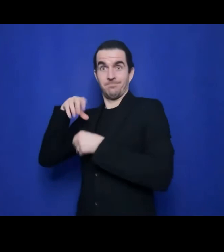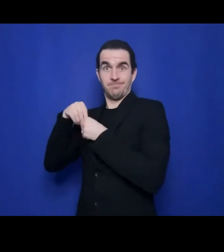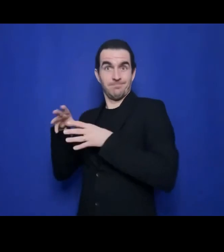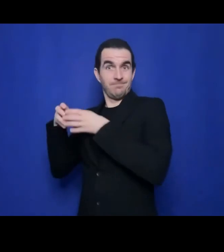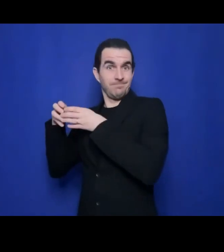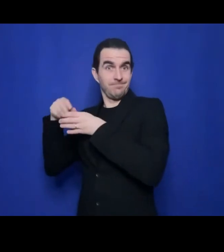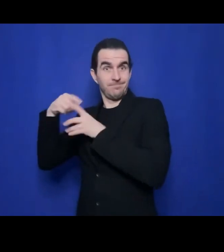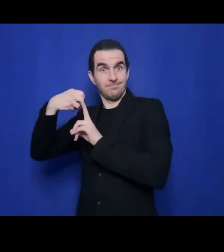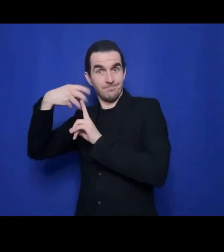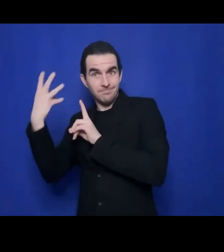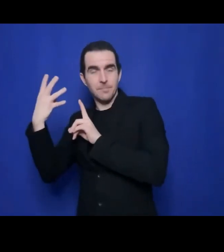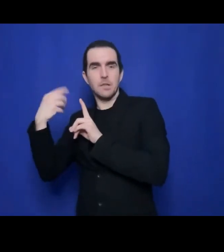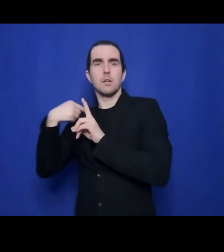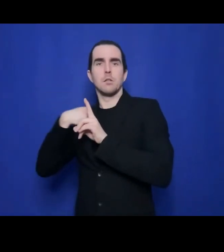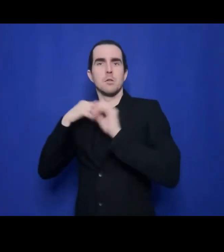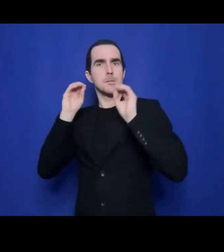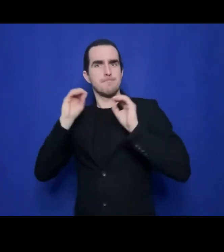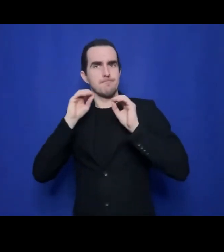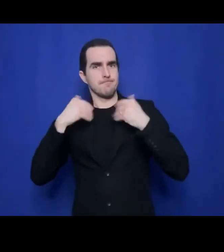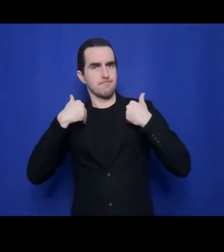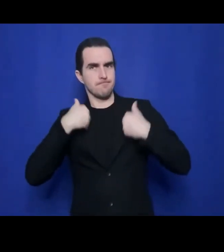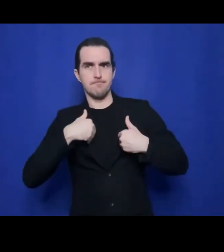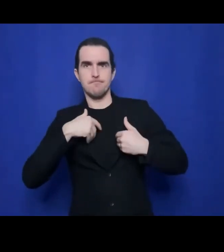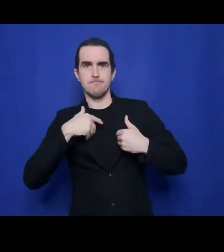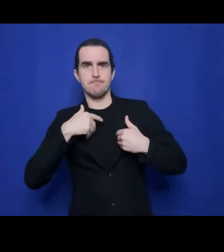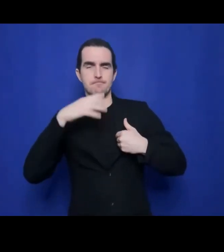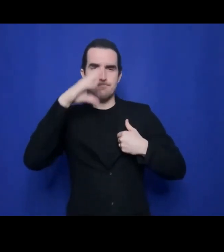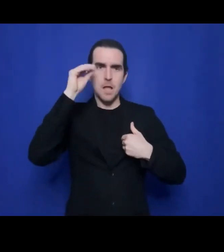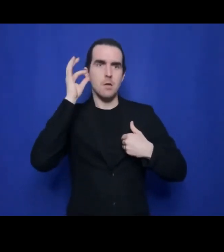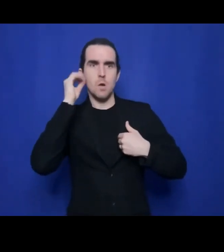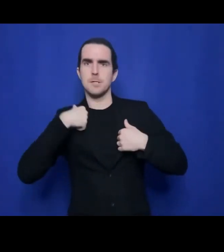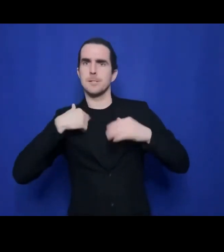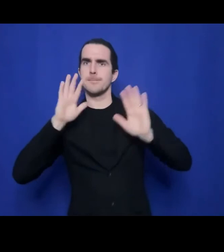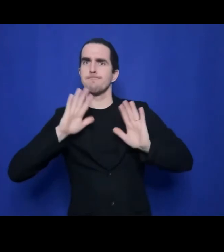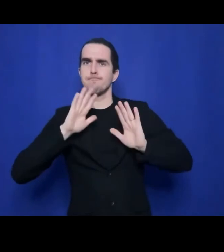experience transphobia, homophobia, and so on.